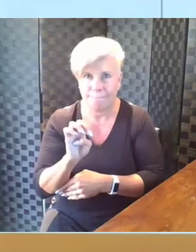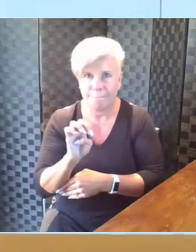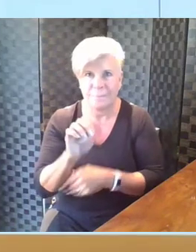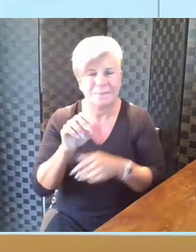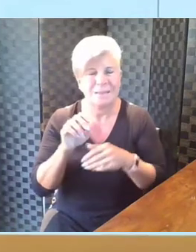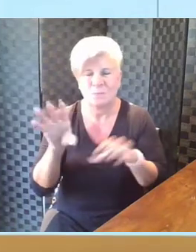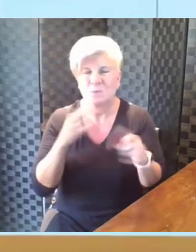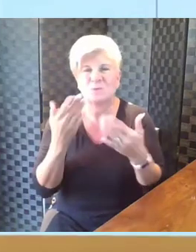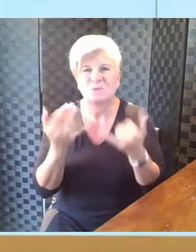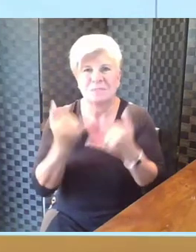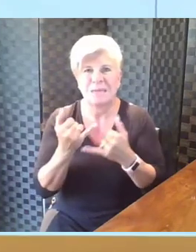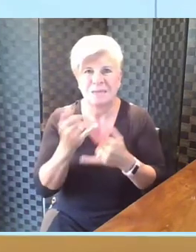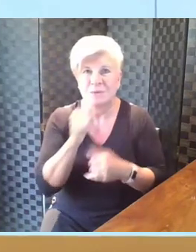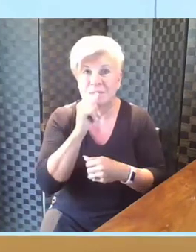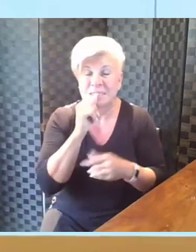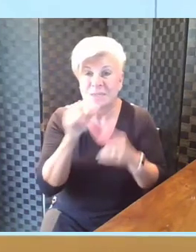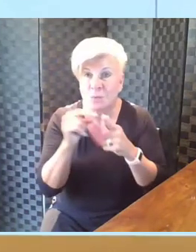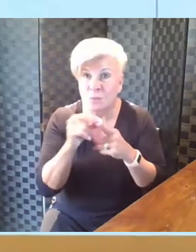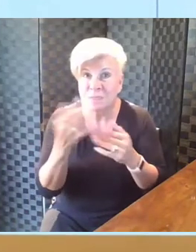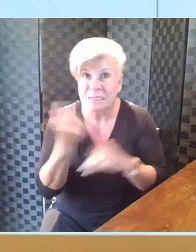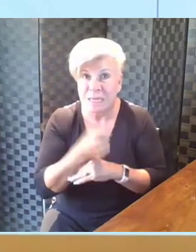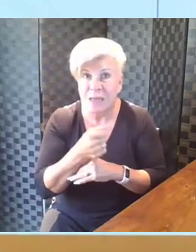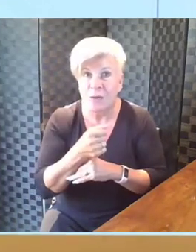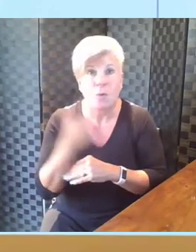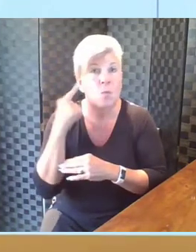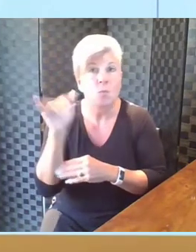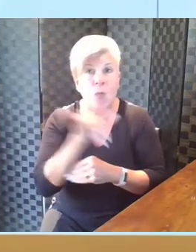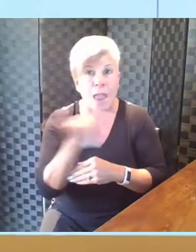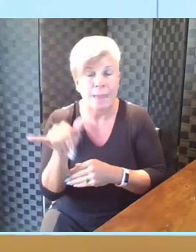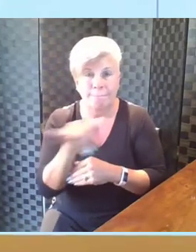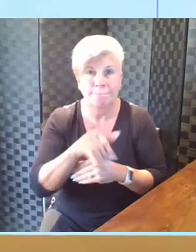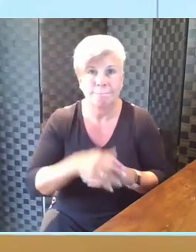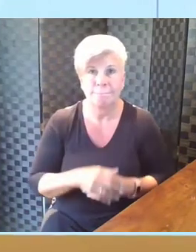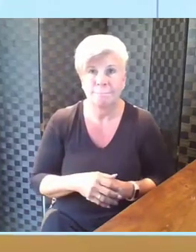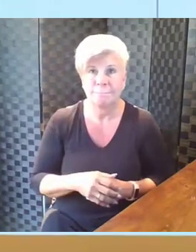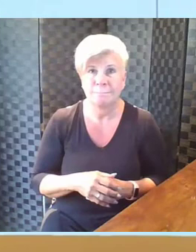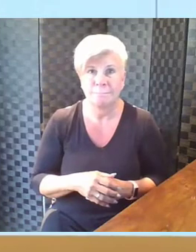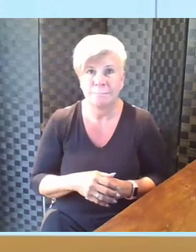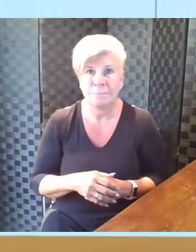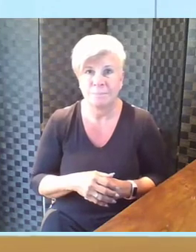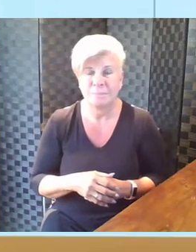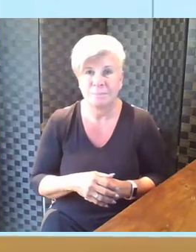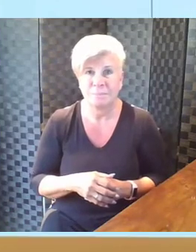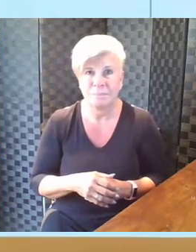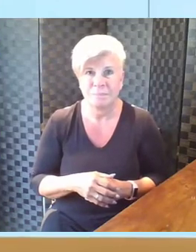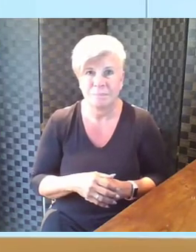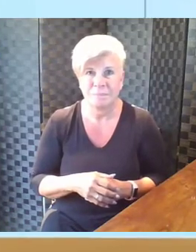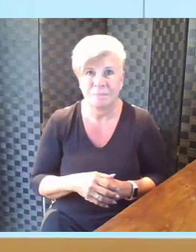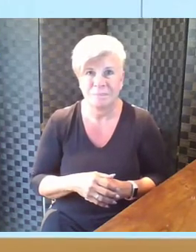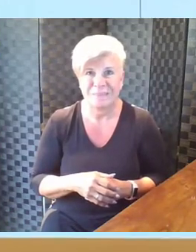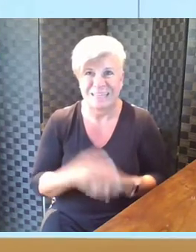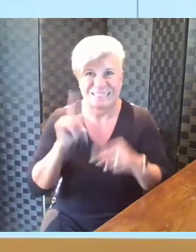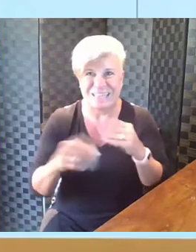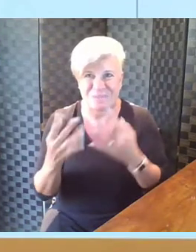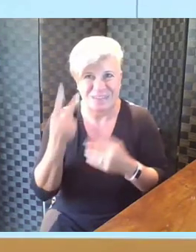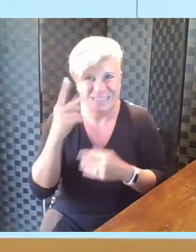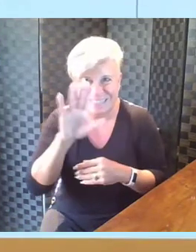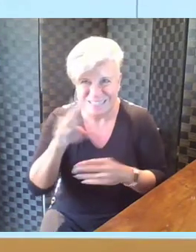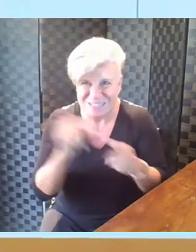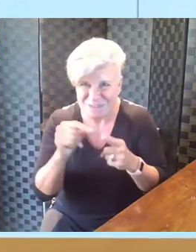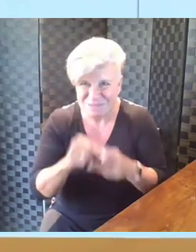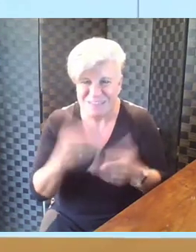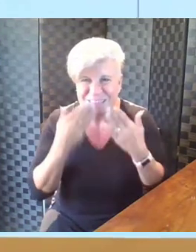blank paper. We can rhyme all summer long. I'll give you a few more seconds to see this. I can't wait to see how many words you do. Today's secret word is